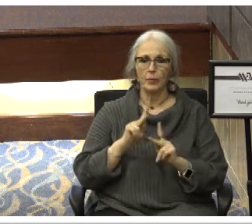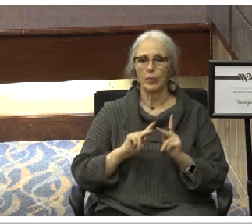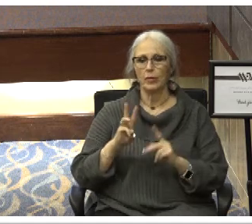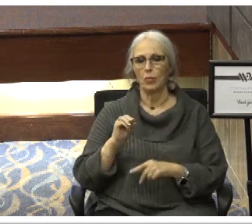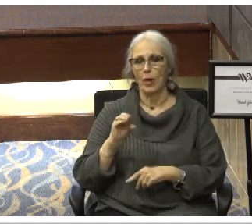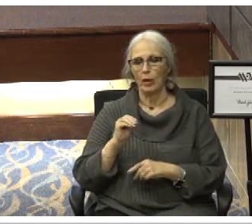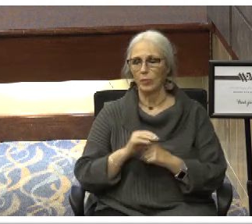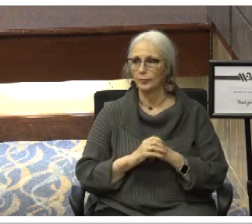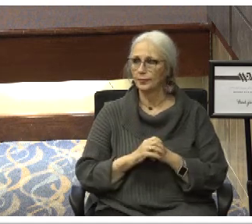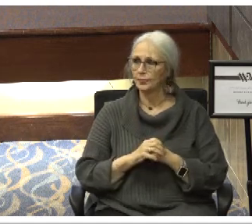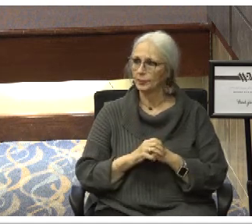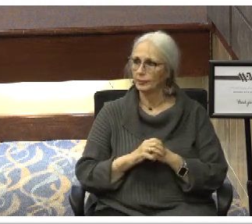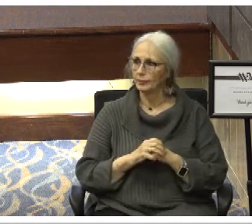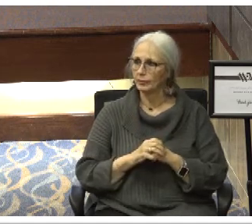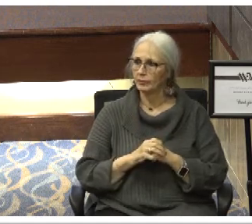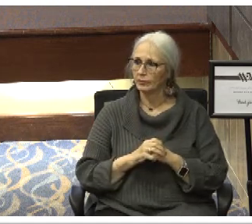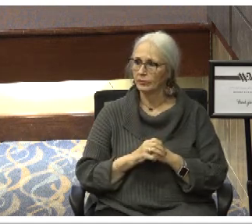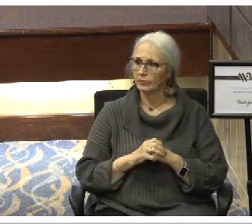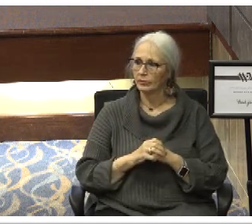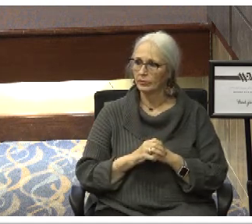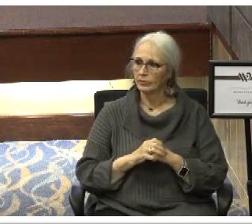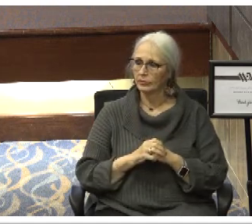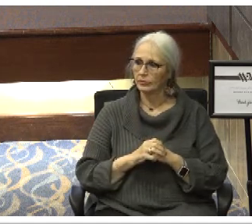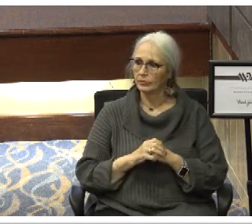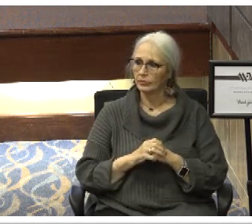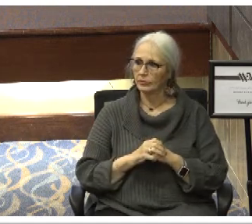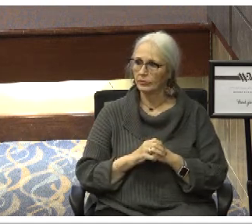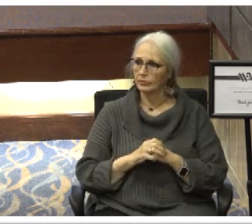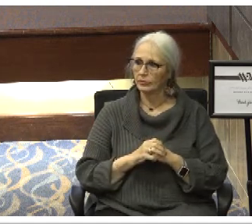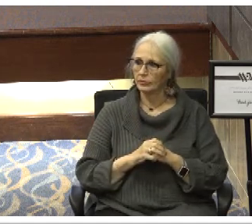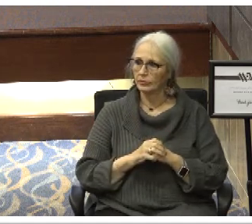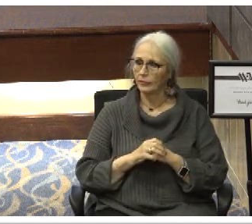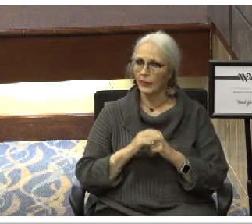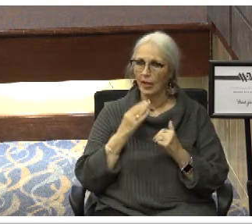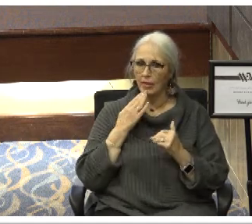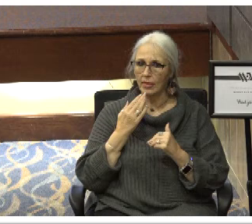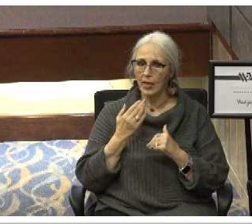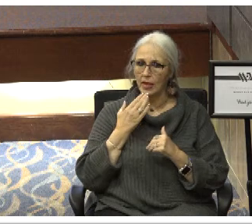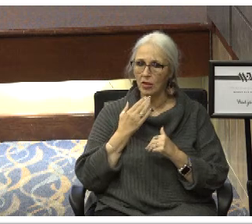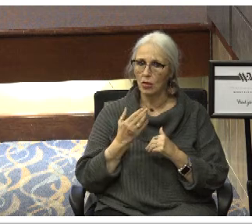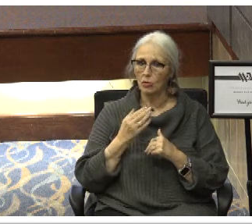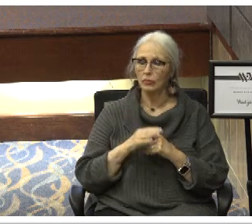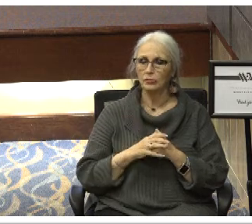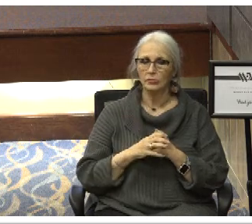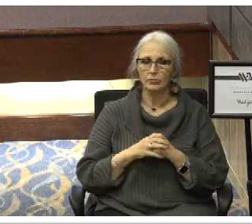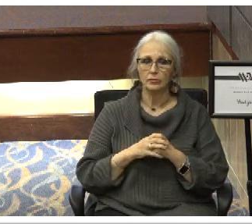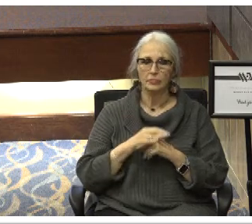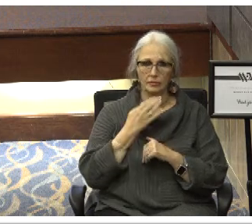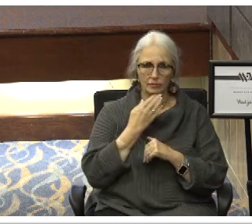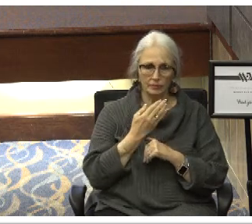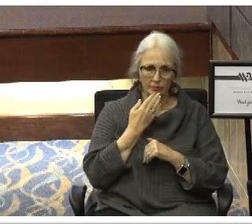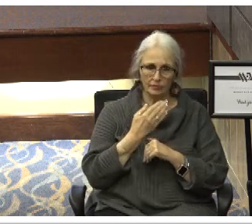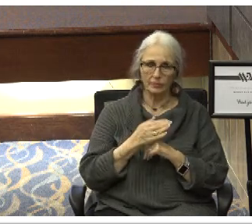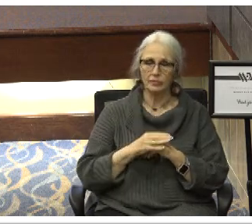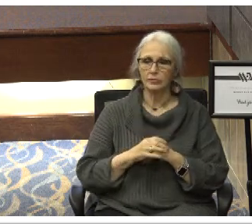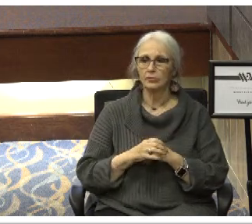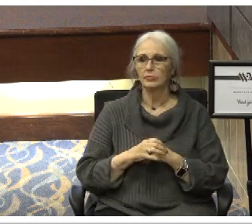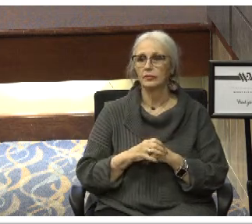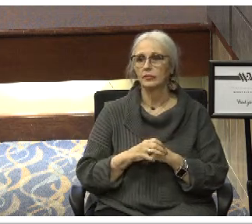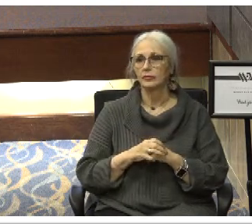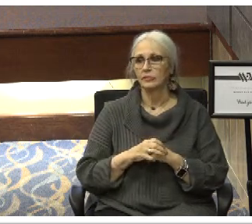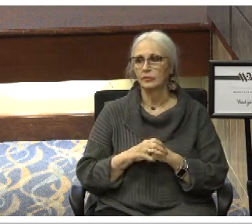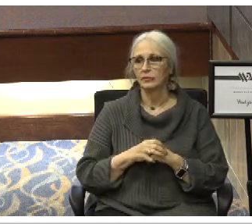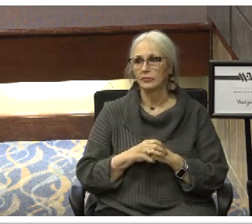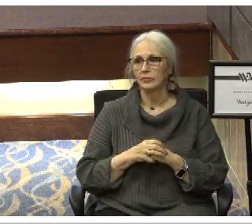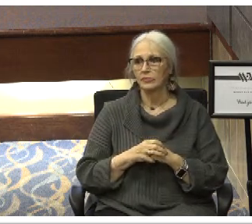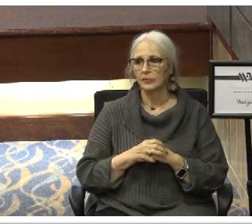take over. Thank you very much, Serena. Thank you, Mayor and council members, for this time. We'll make sure you are able to get to